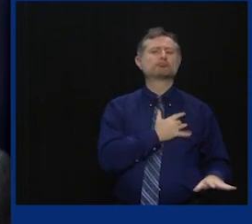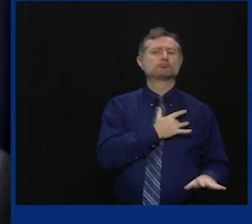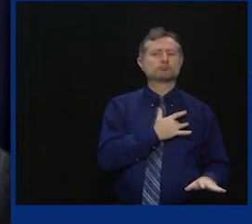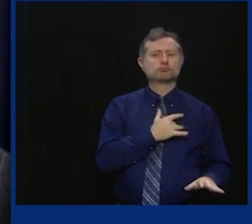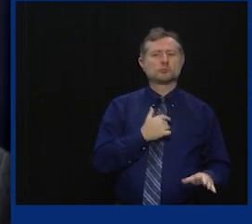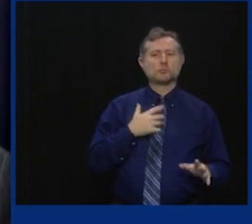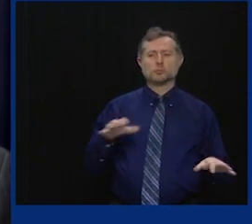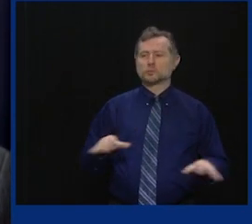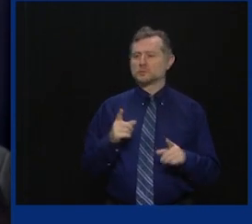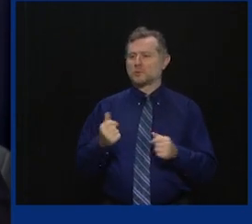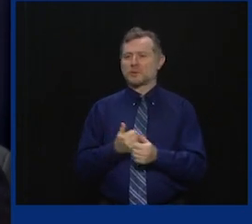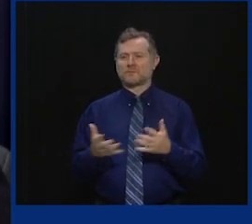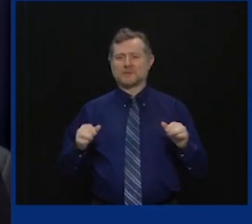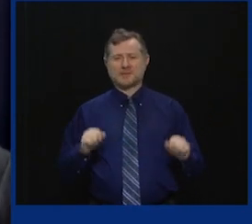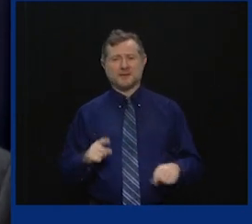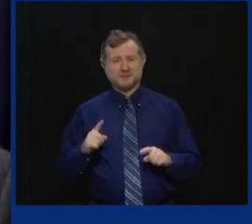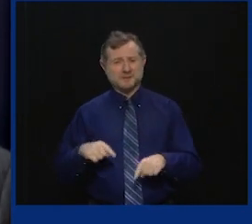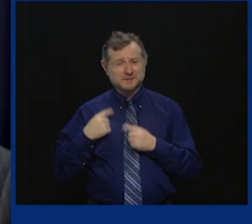think it's been 3 years,